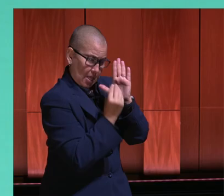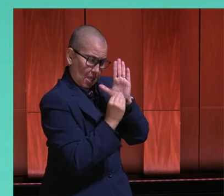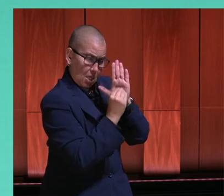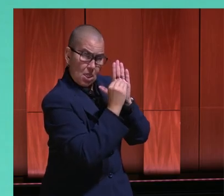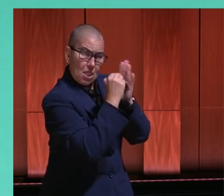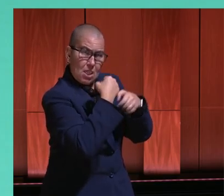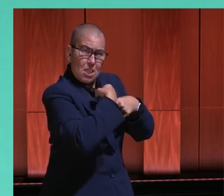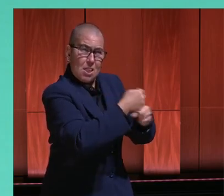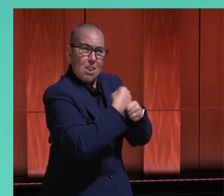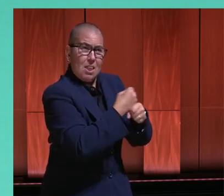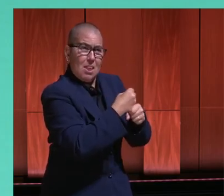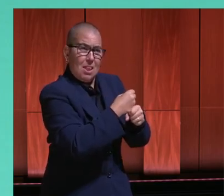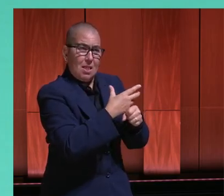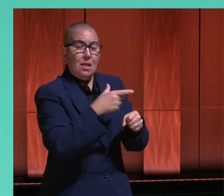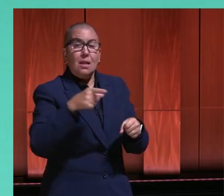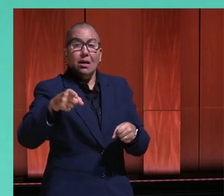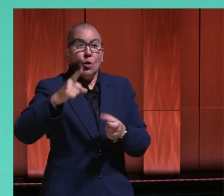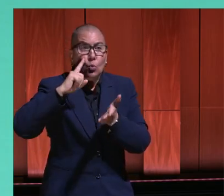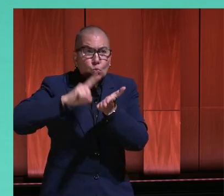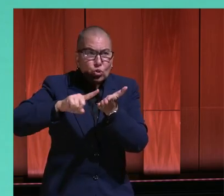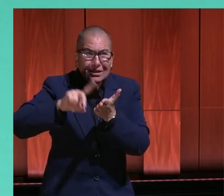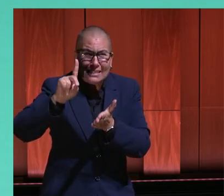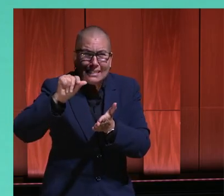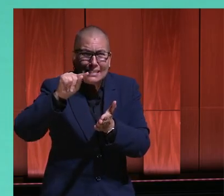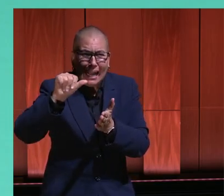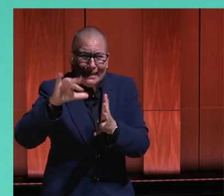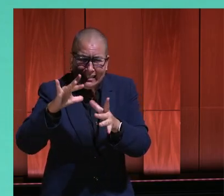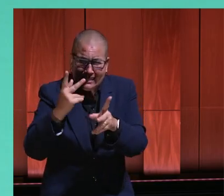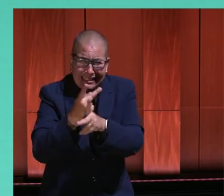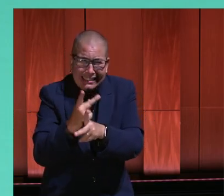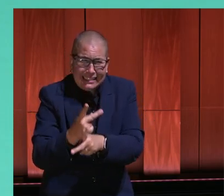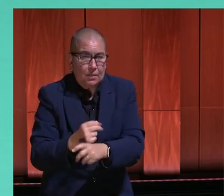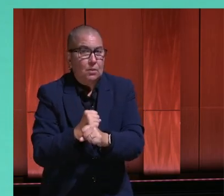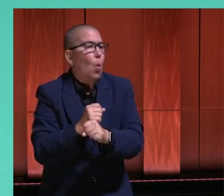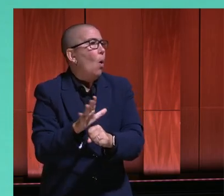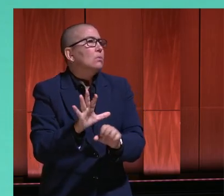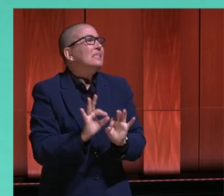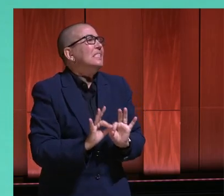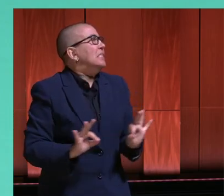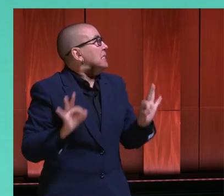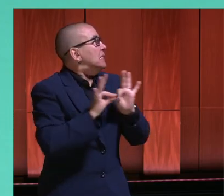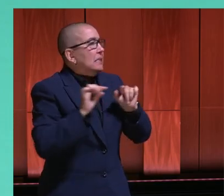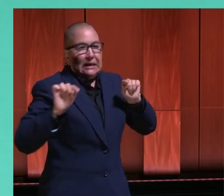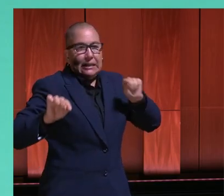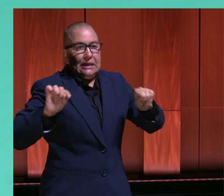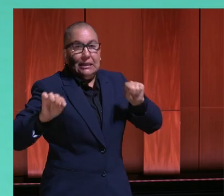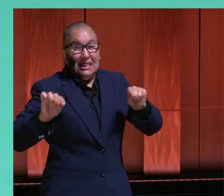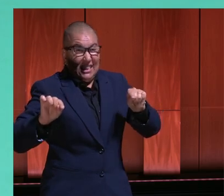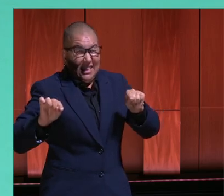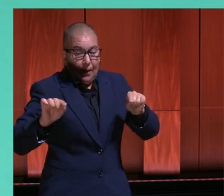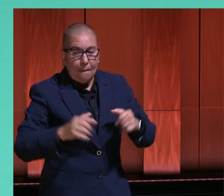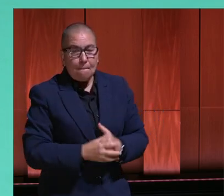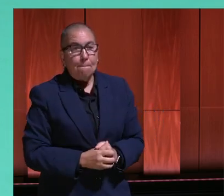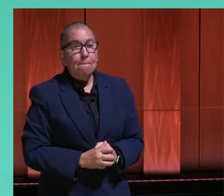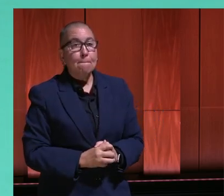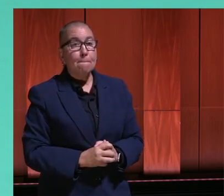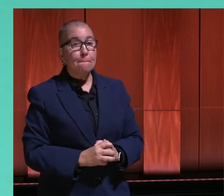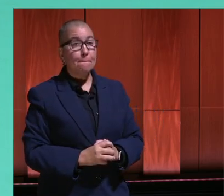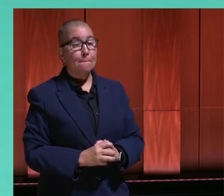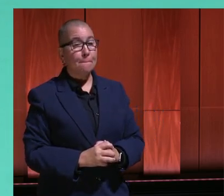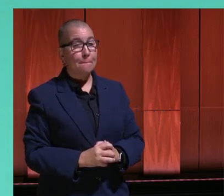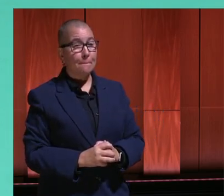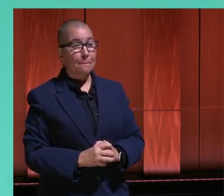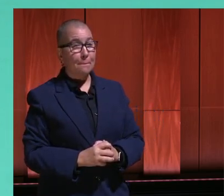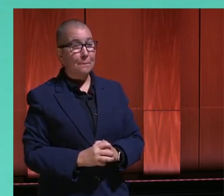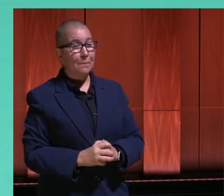data is a huge component. I was talking with our CISO earlier about this question,